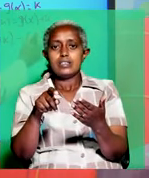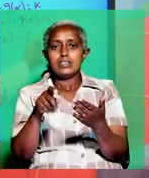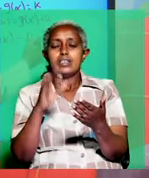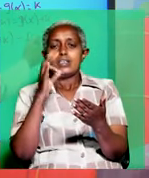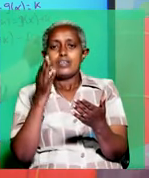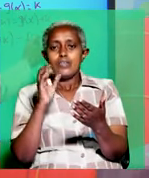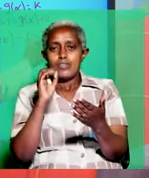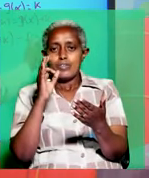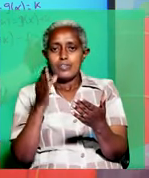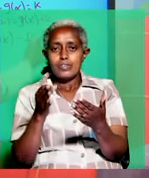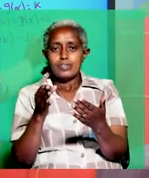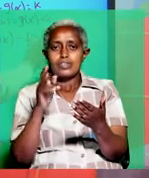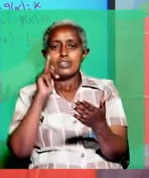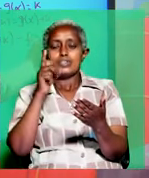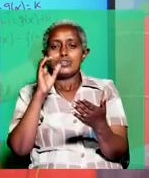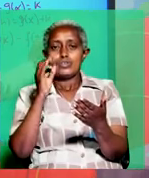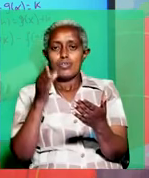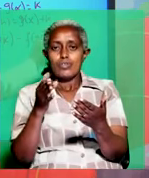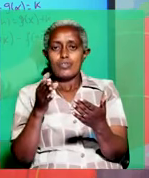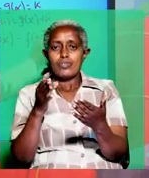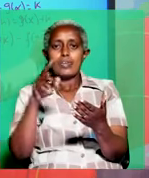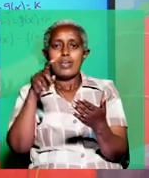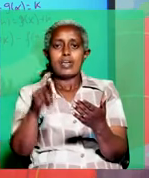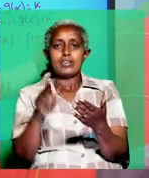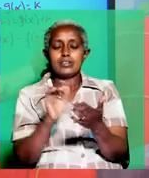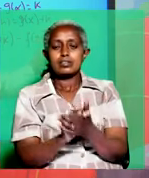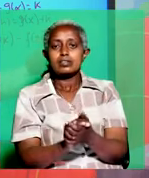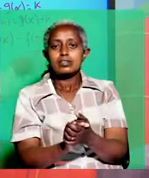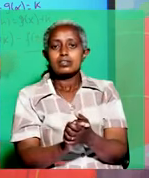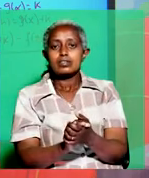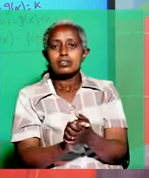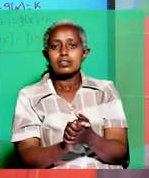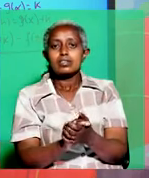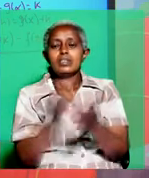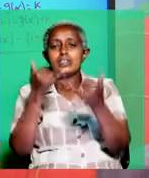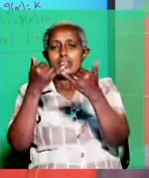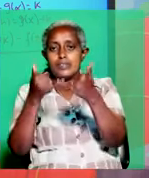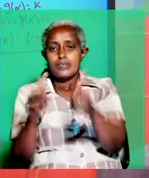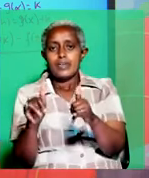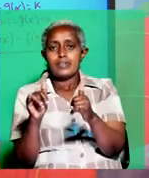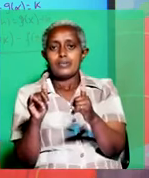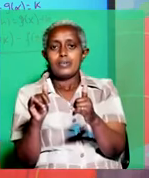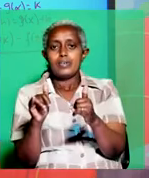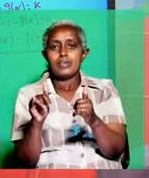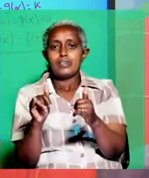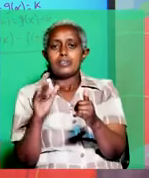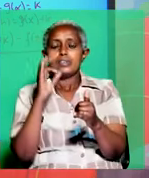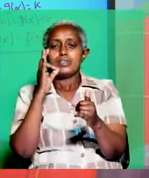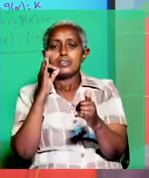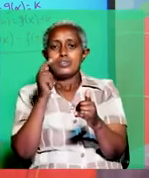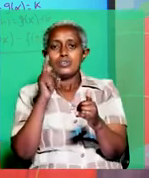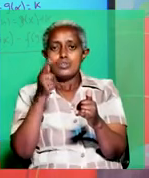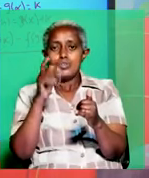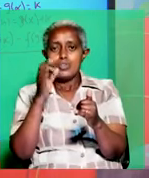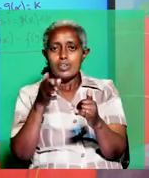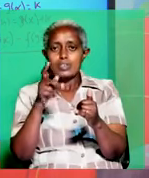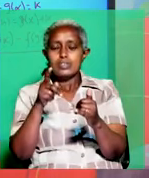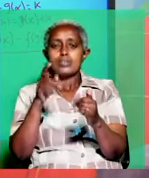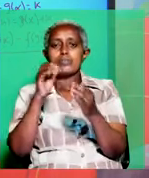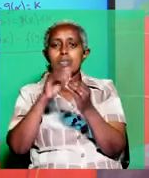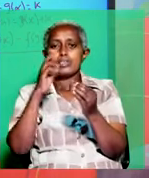f of g of x divided by g of x plus h minus g of